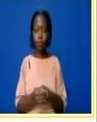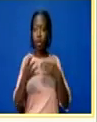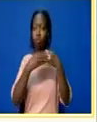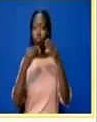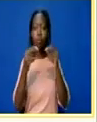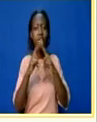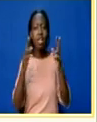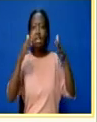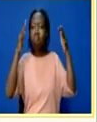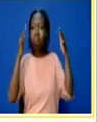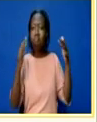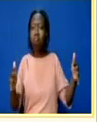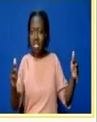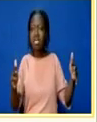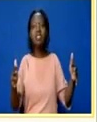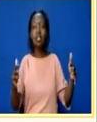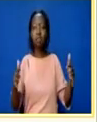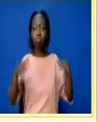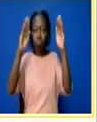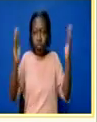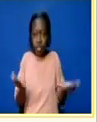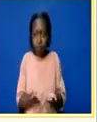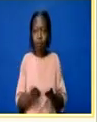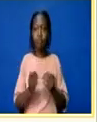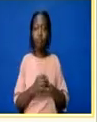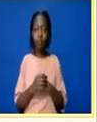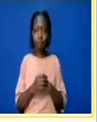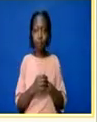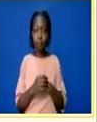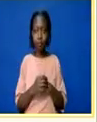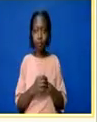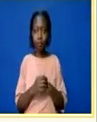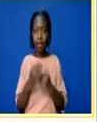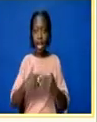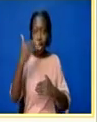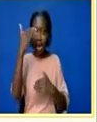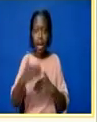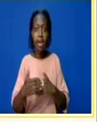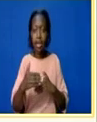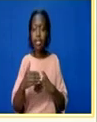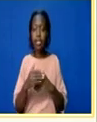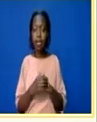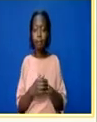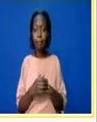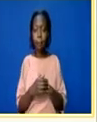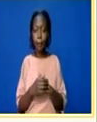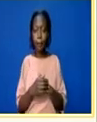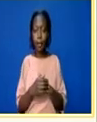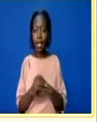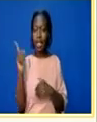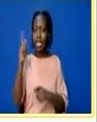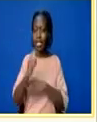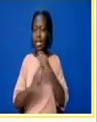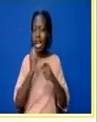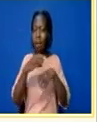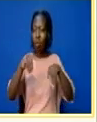big rift. Mm. Okay. Tendele. Mm-hmm. The next one. Mm. Where do we expect this kind of erosion